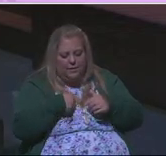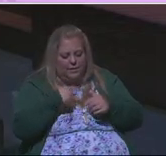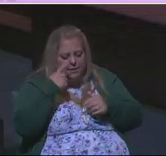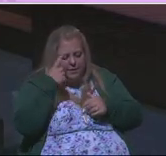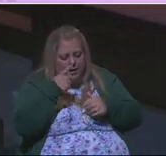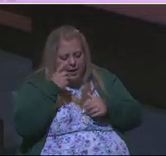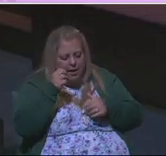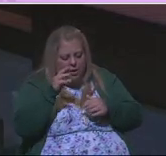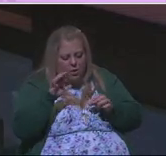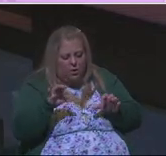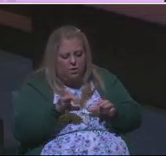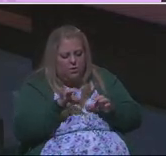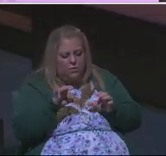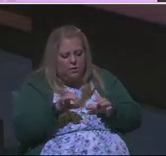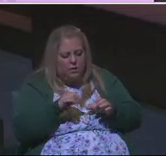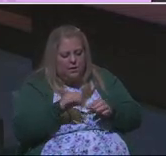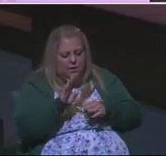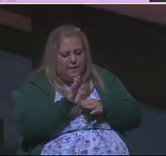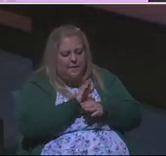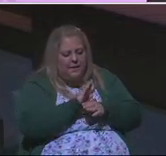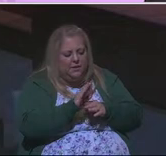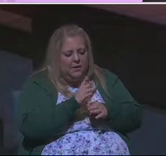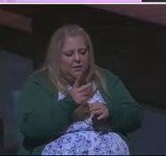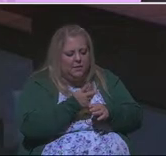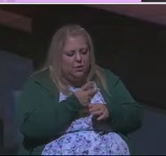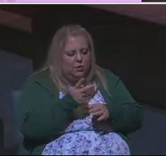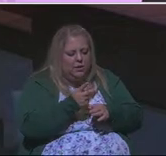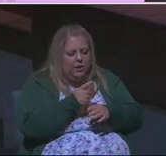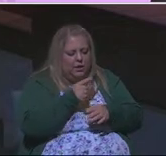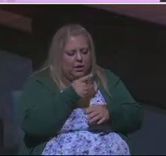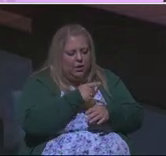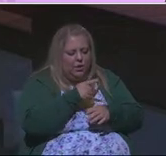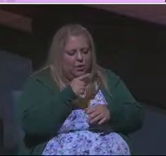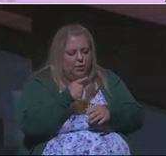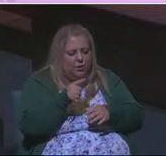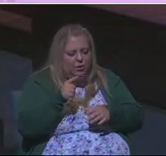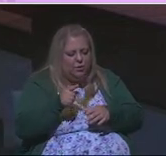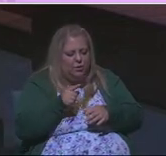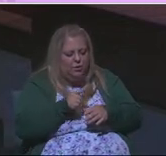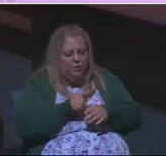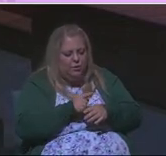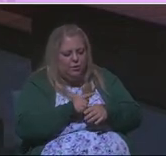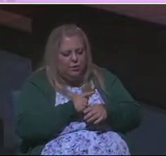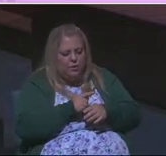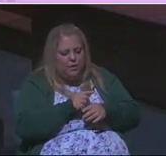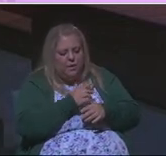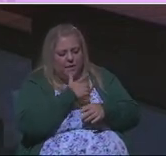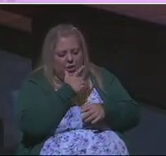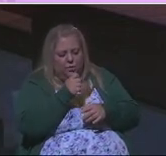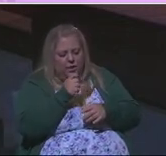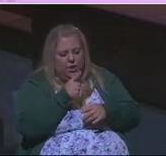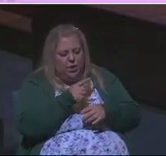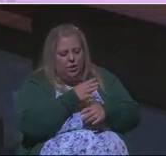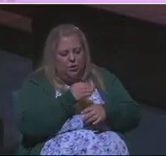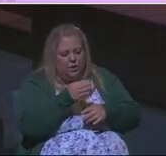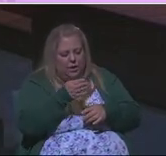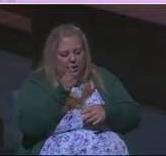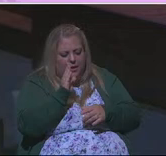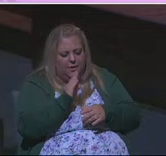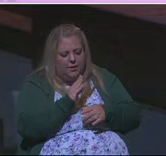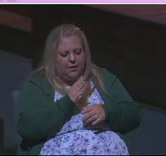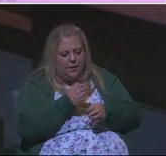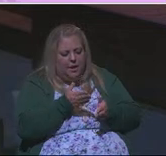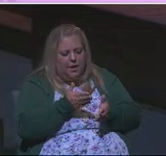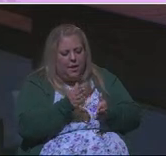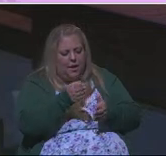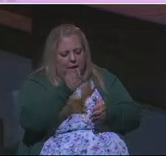doing. This is business between you and you and you. You, between you and God. Let God have his